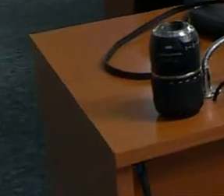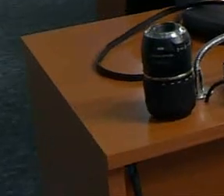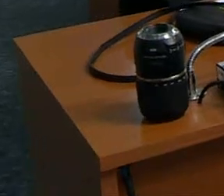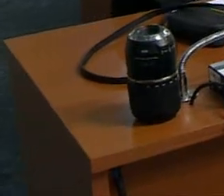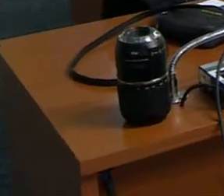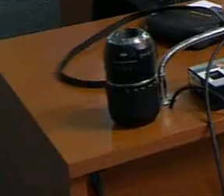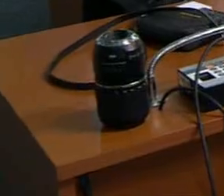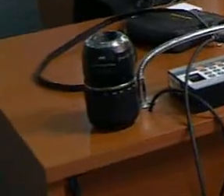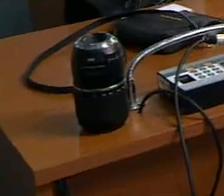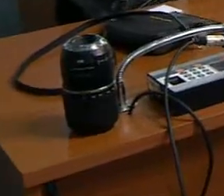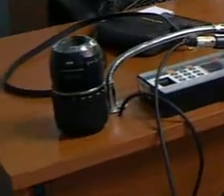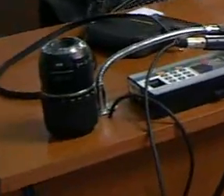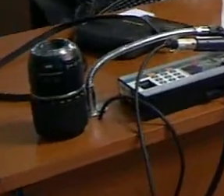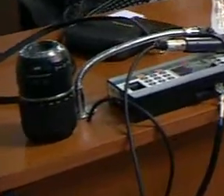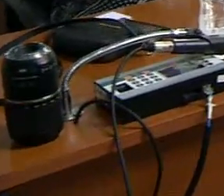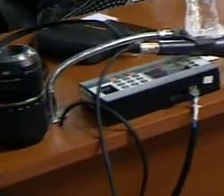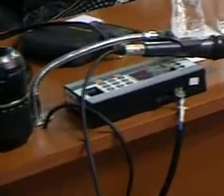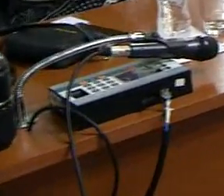Obrigado, obrigado.